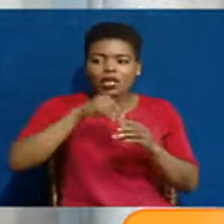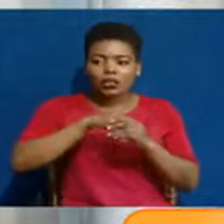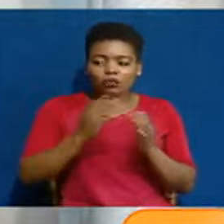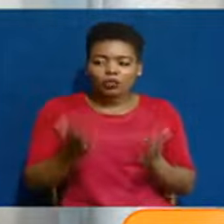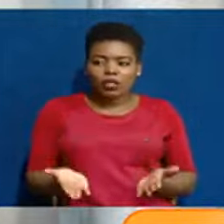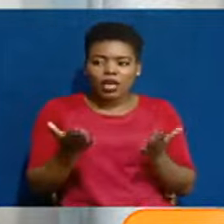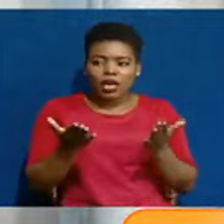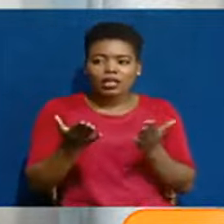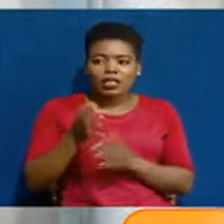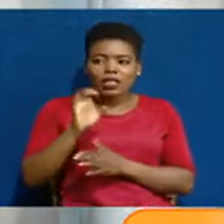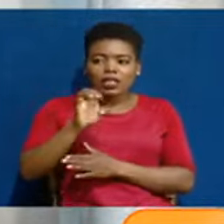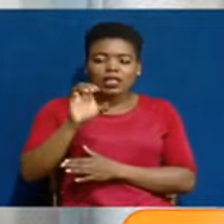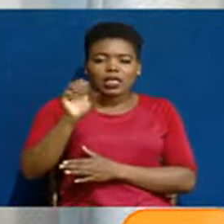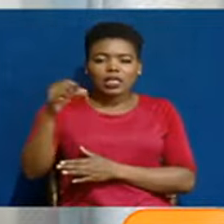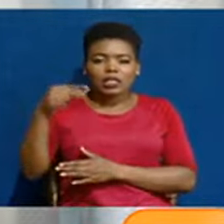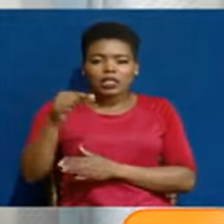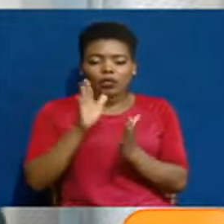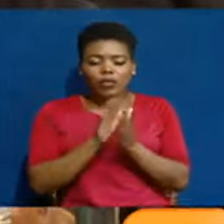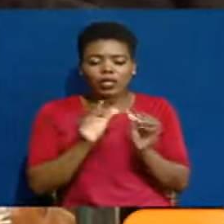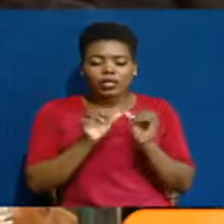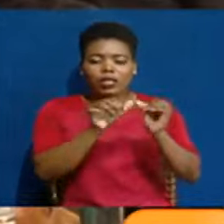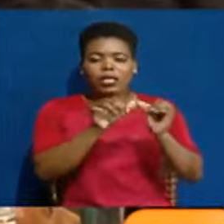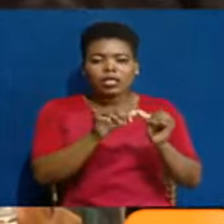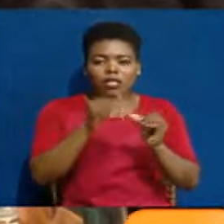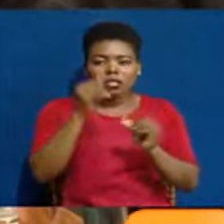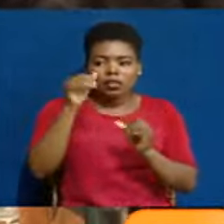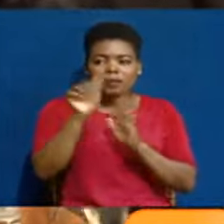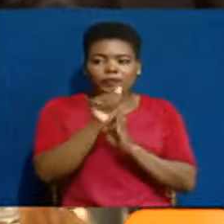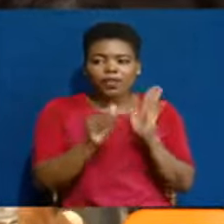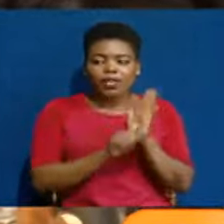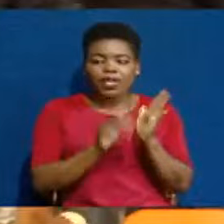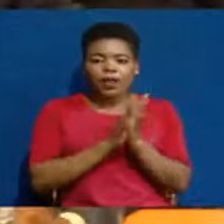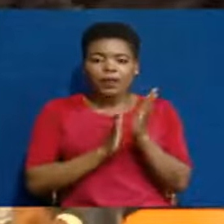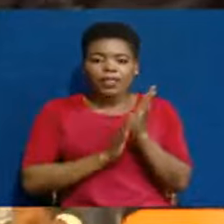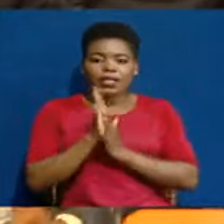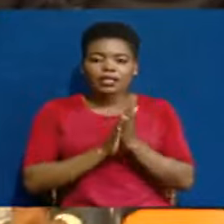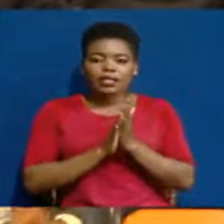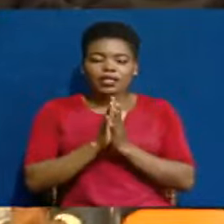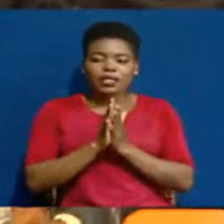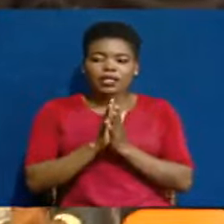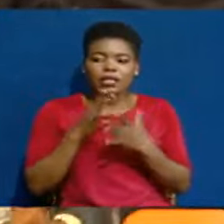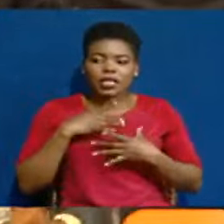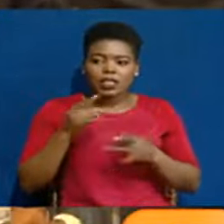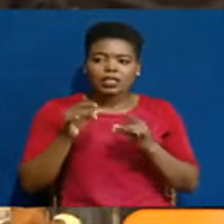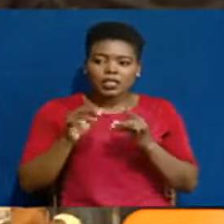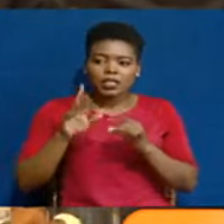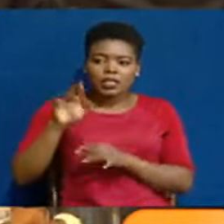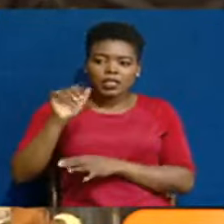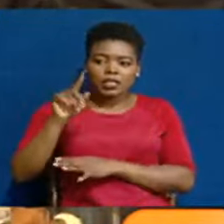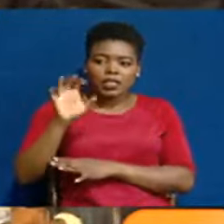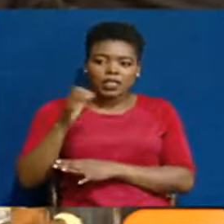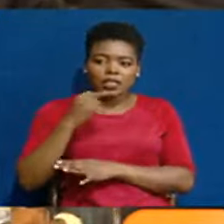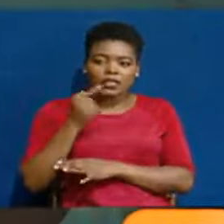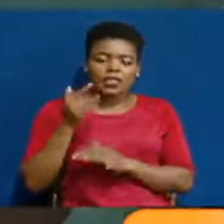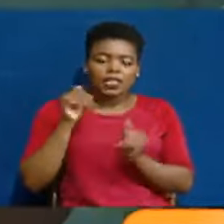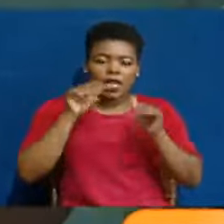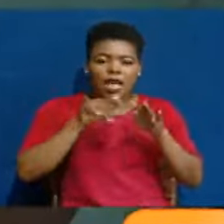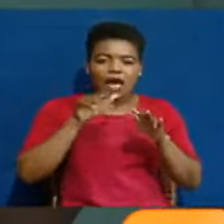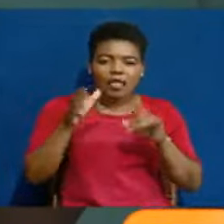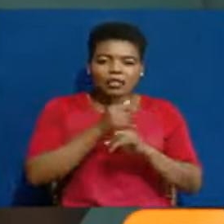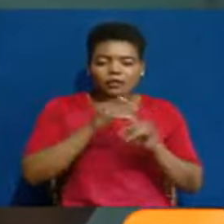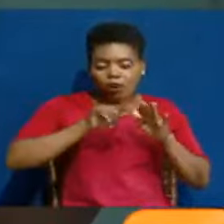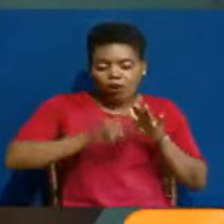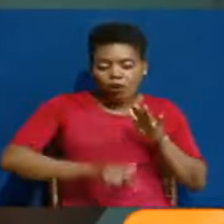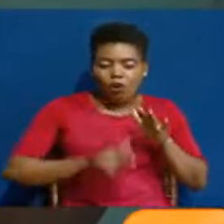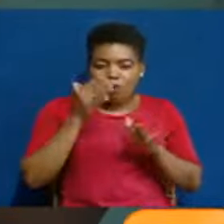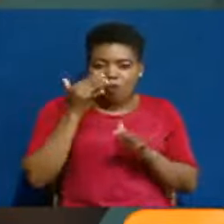our ESG and sustainability agenda. With interest rates volatility, Ogutu also warns of a lower coupon rate owing to the